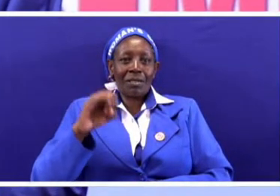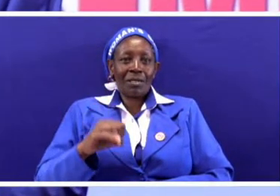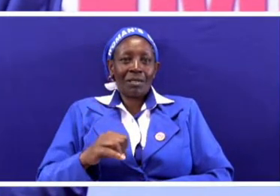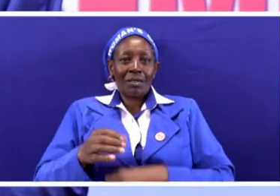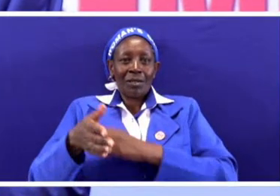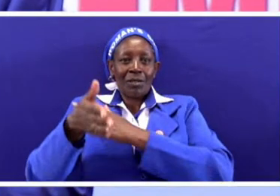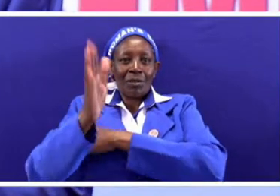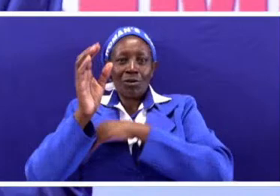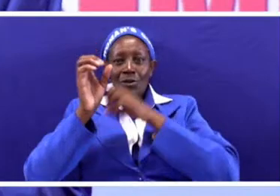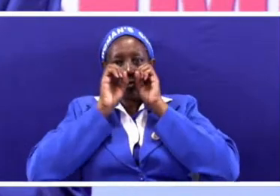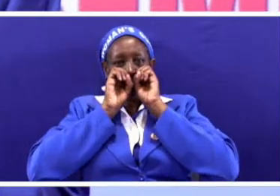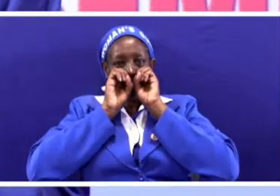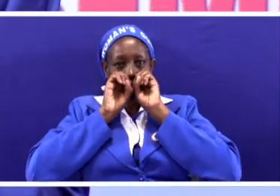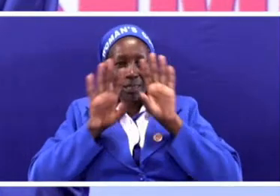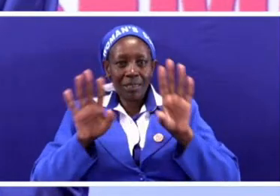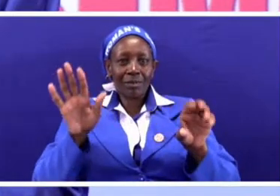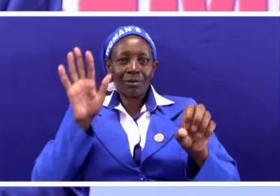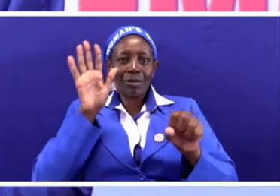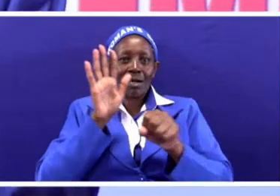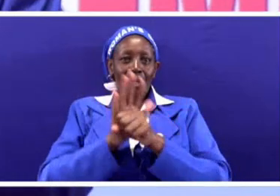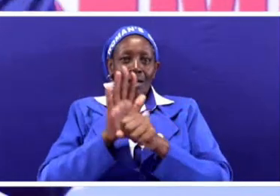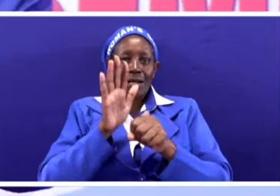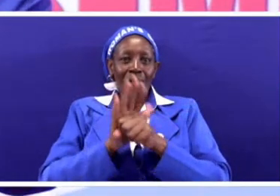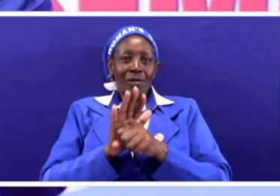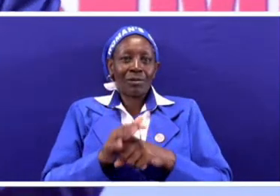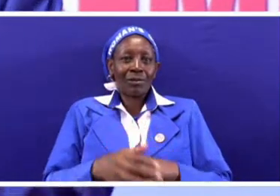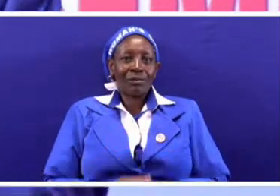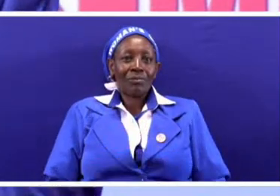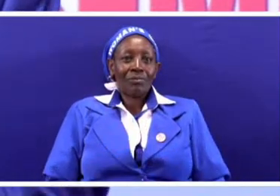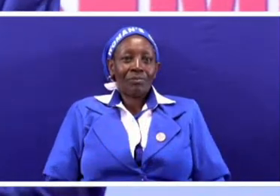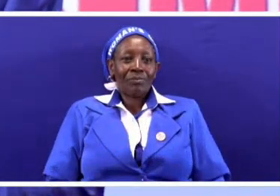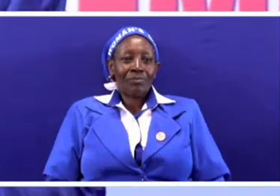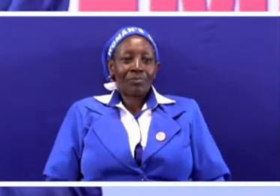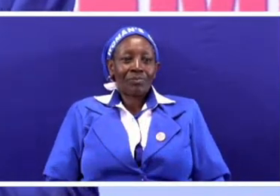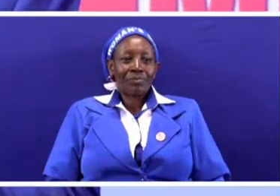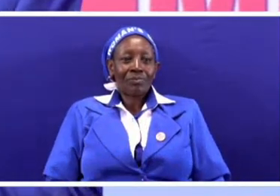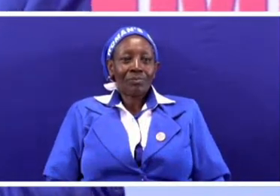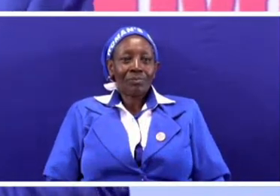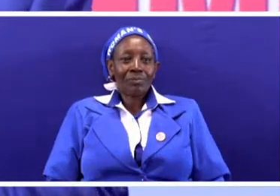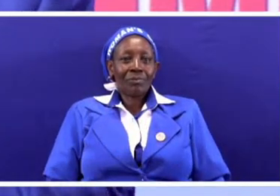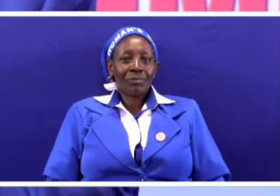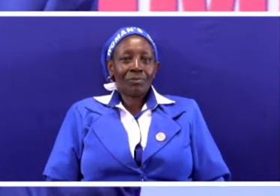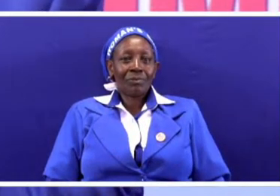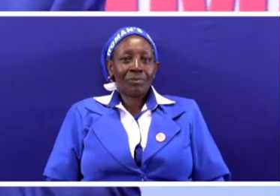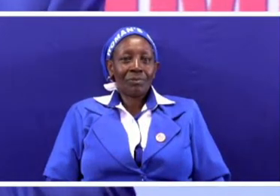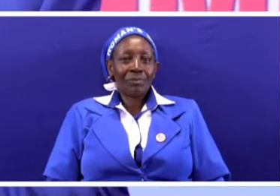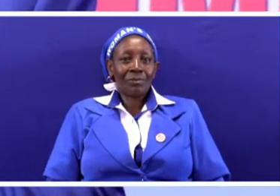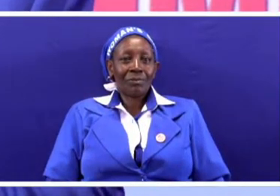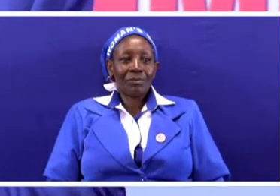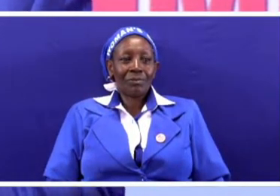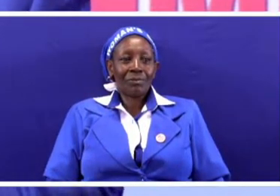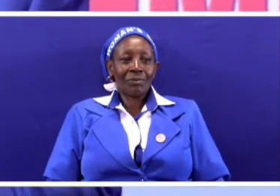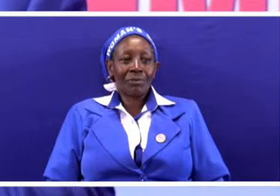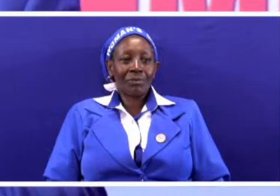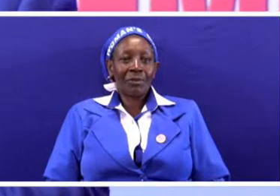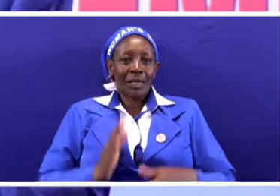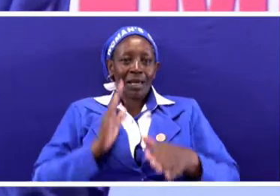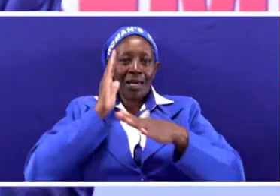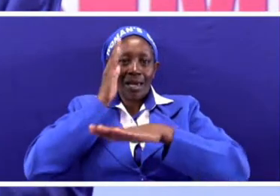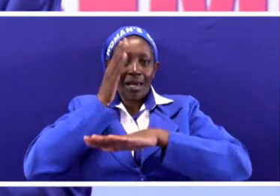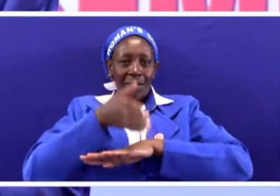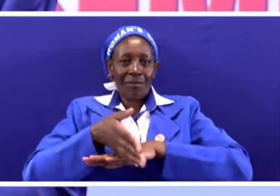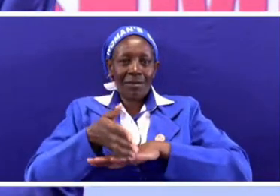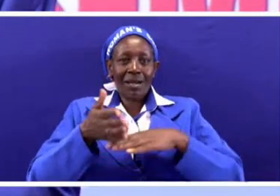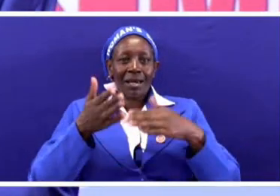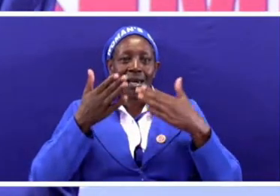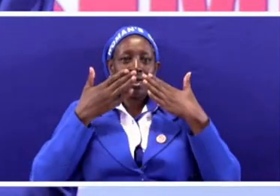time DSD will say a prayer for him. Yes, after the vote of thanks, we could do a